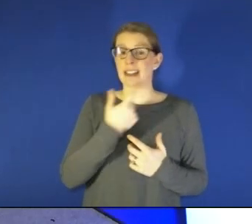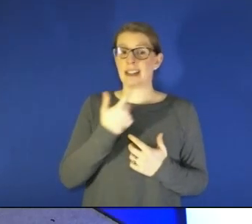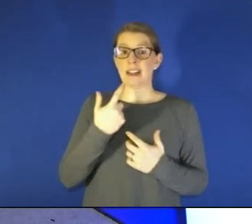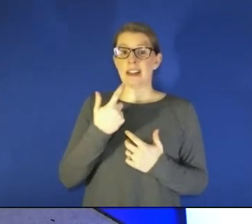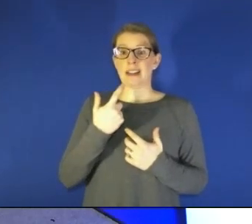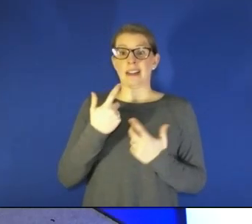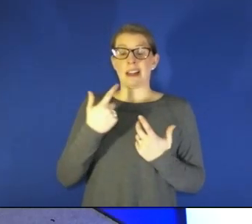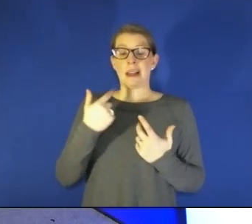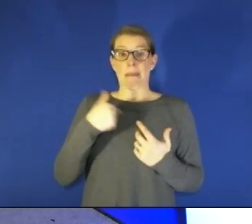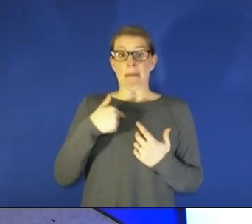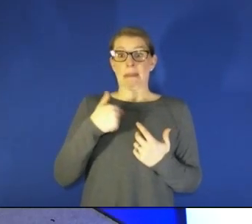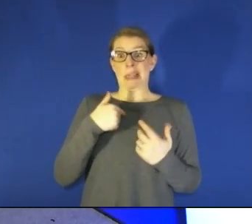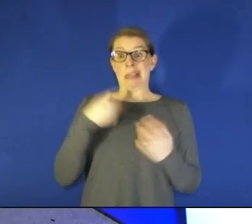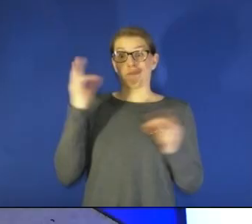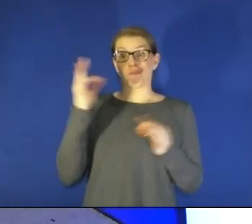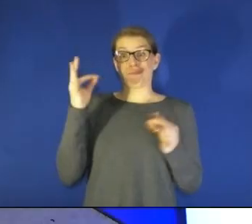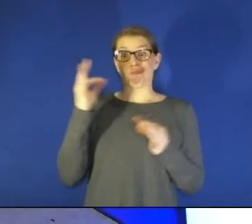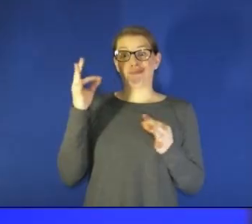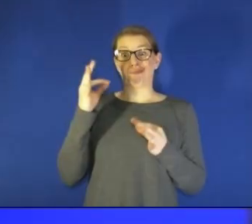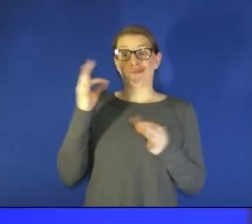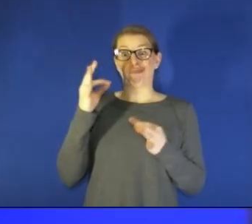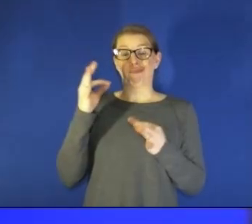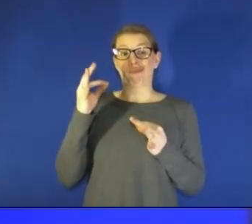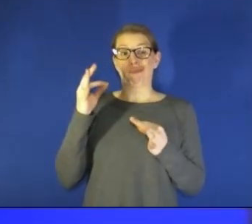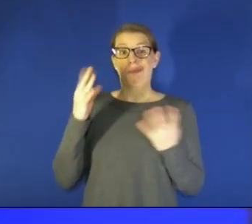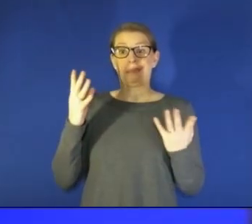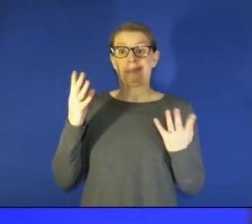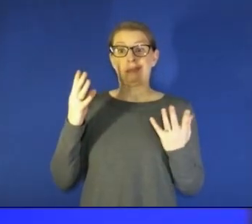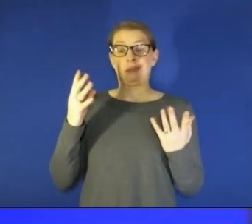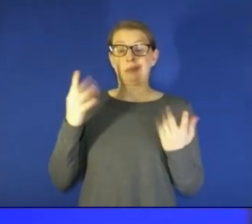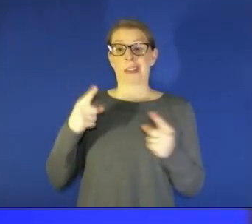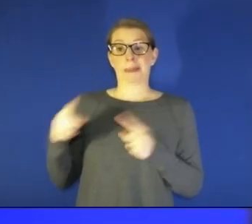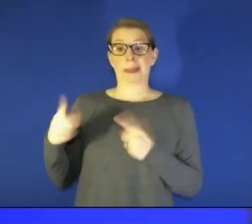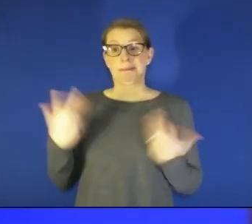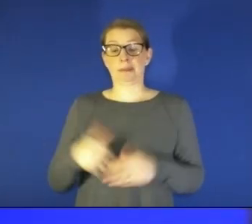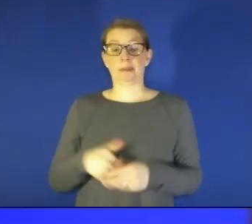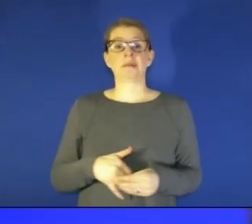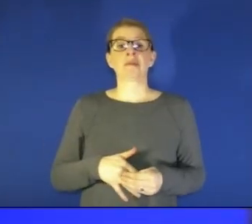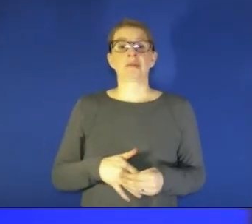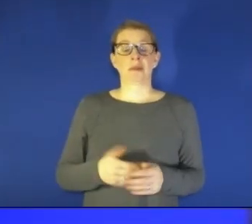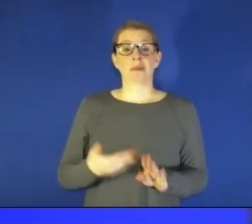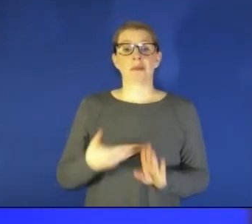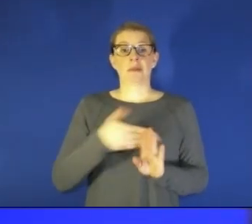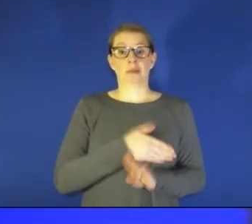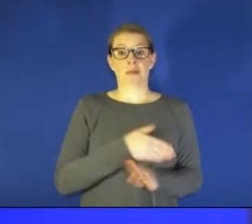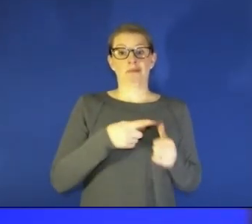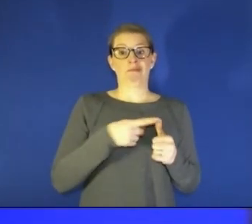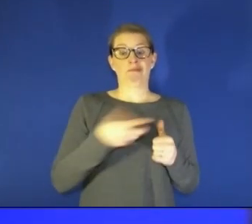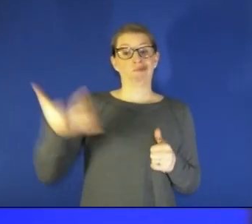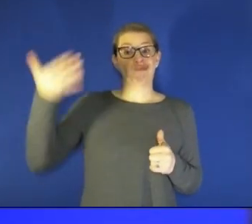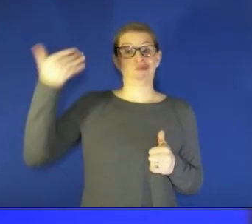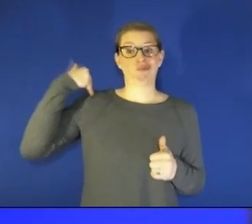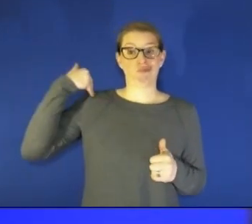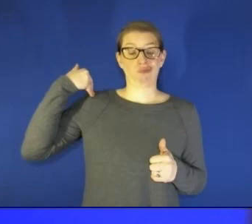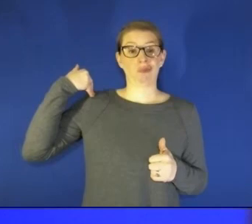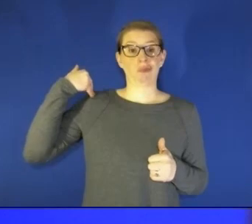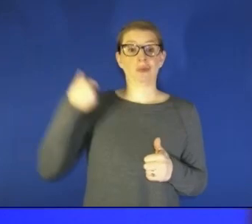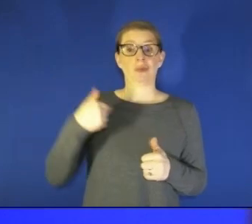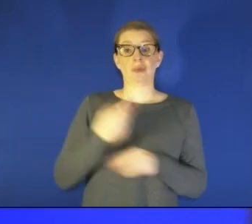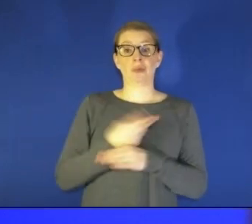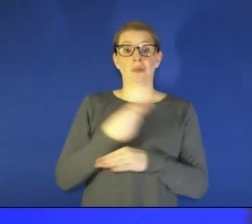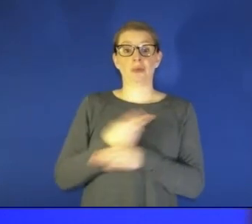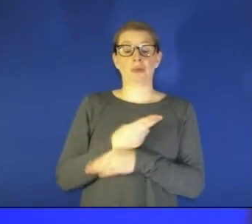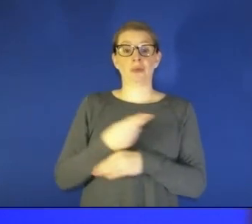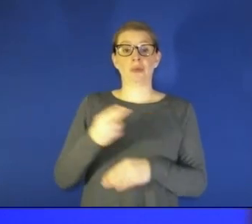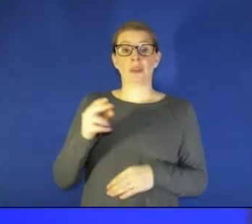had happened. So that's good news. It is. So there used to be, when we initially did colonoscopies way back in the day, we would use straight air, which would